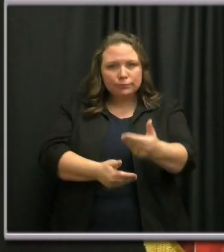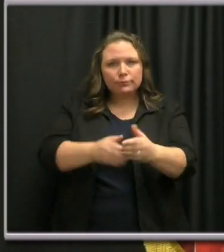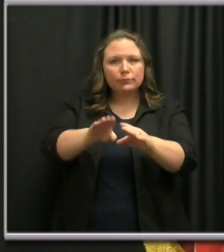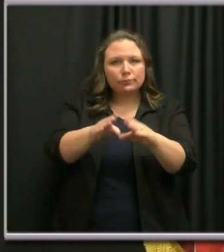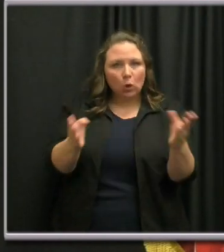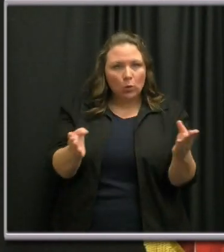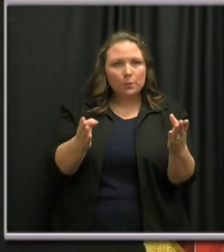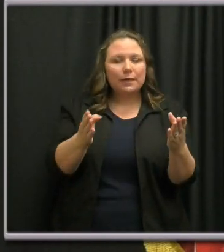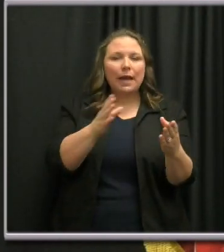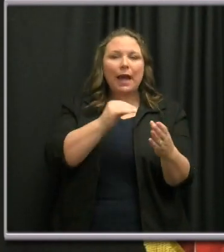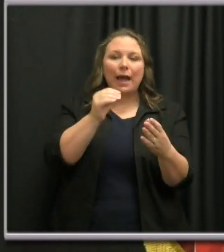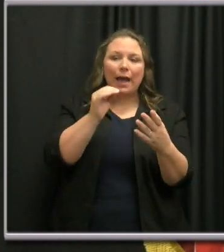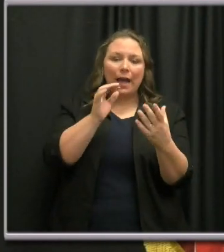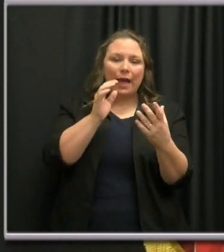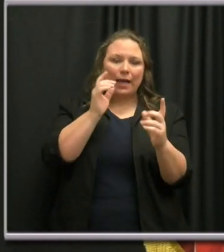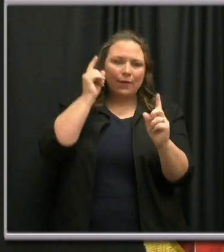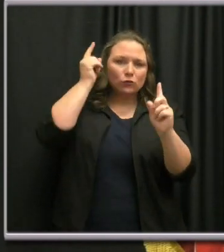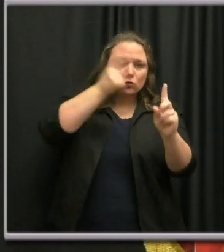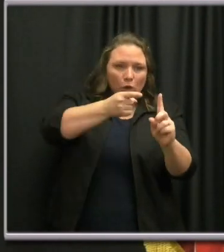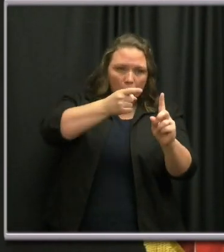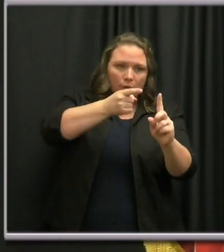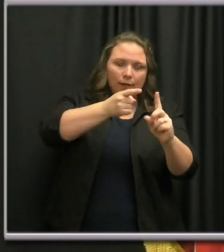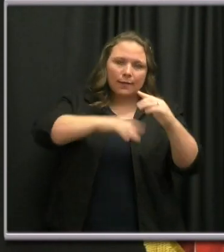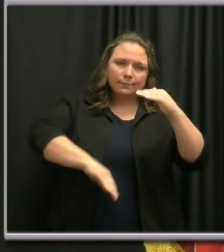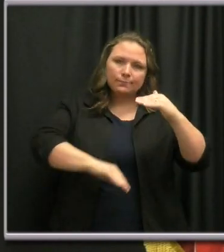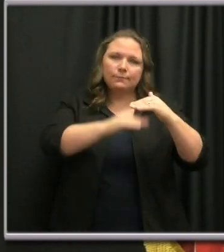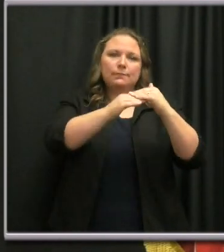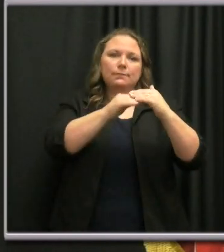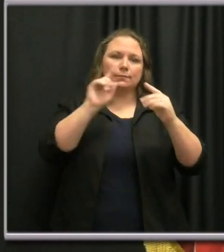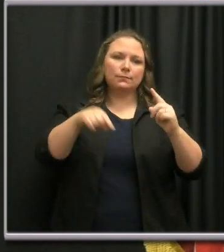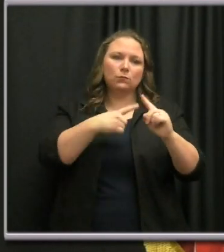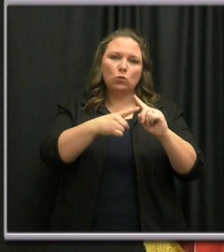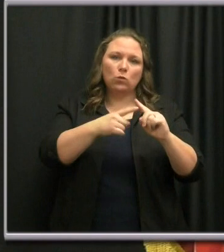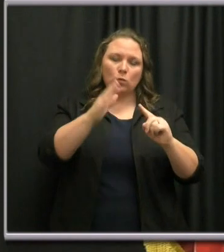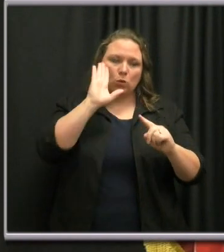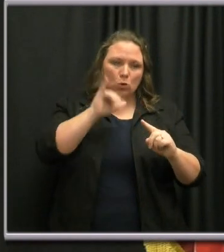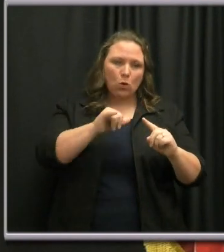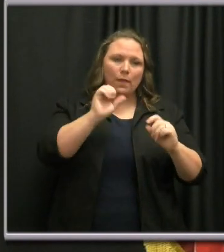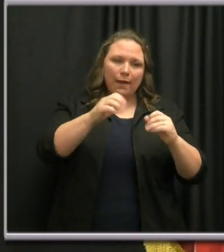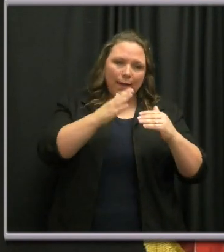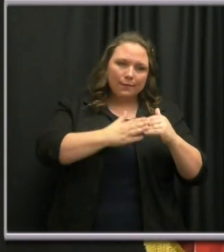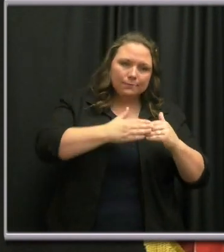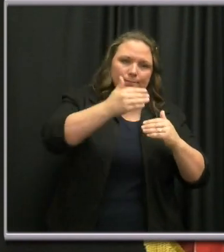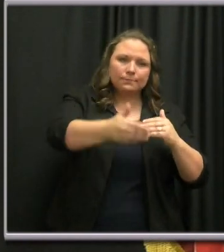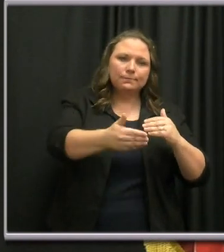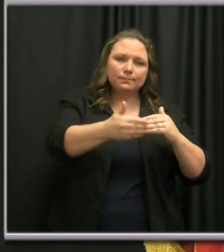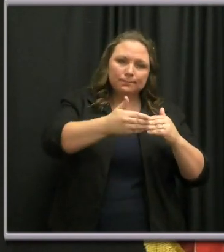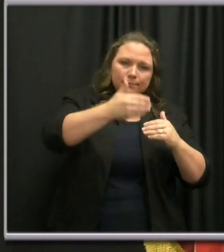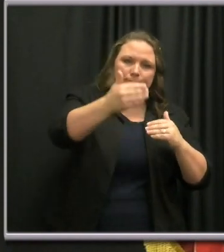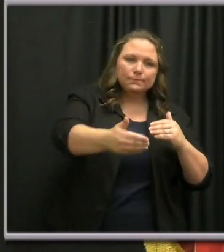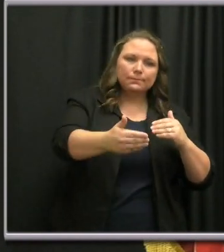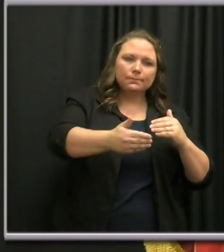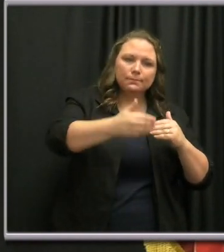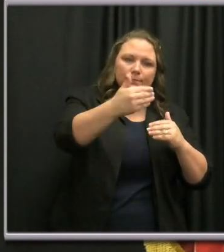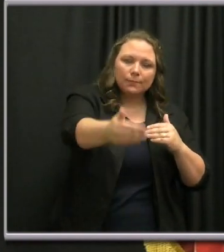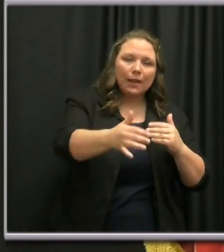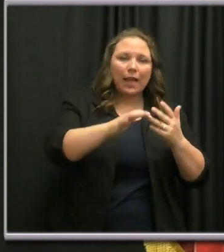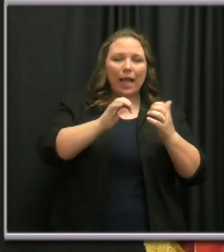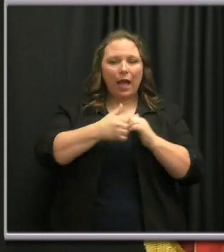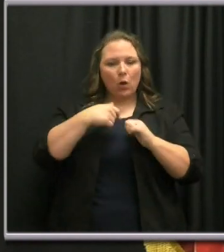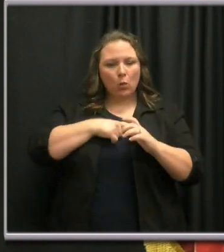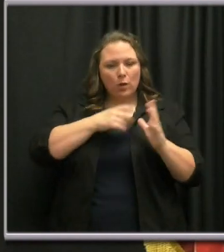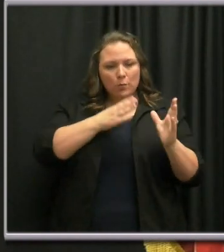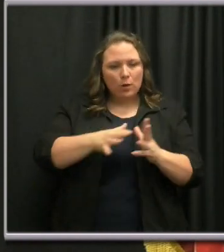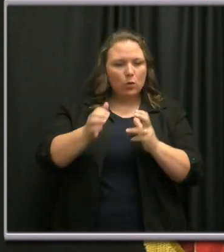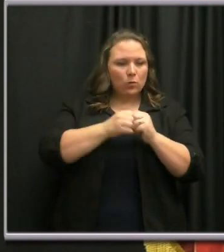and to have target thresholds for when we know that we can go on to the next level, and then when are we prepared with testing and